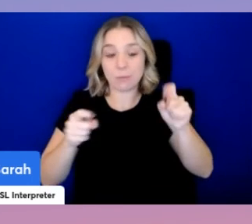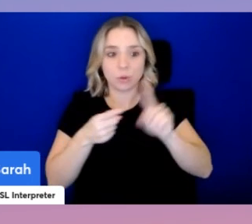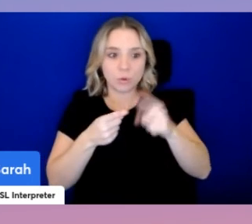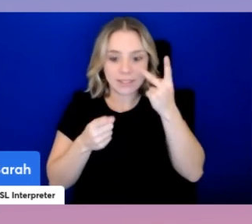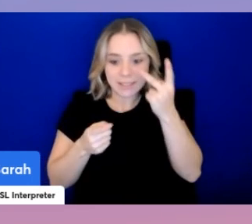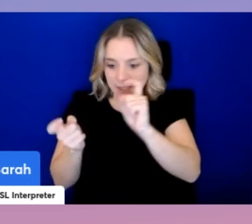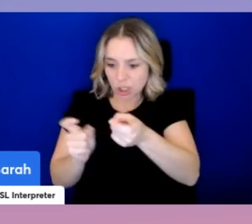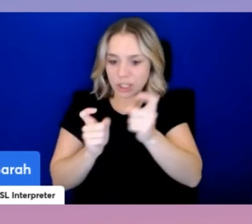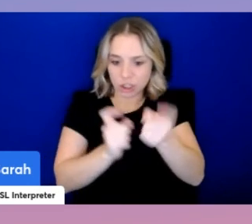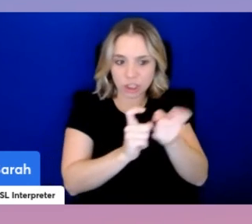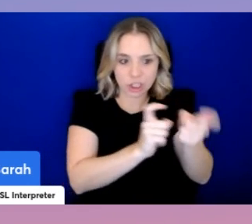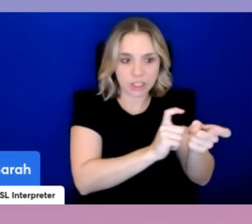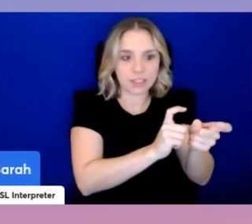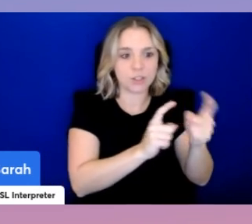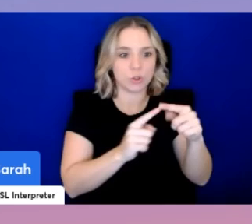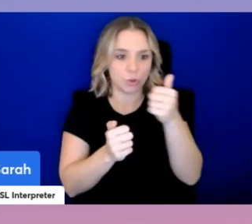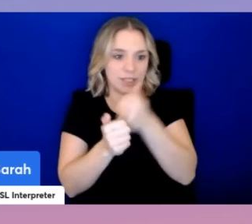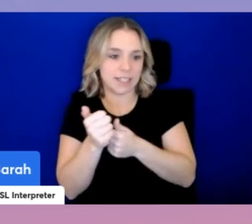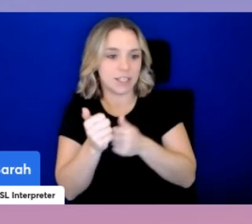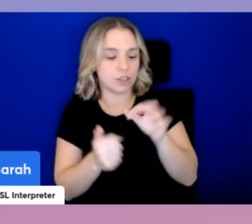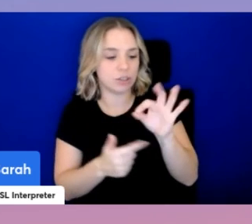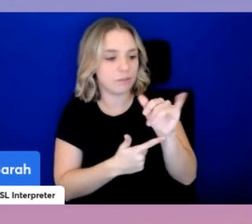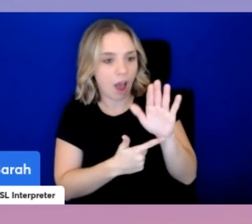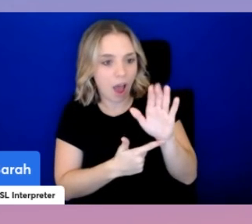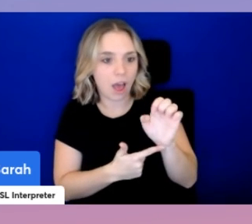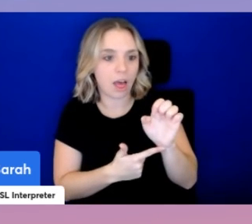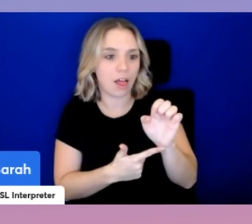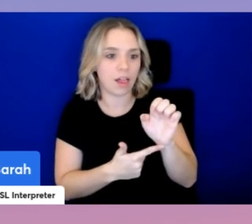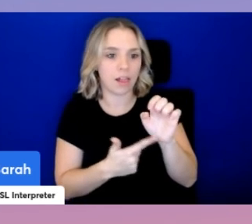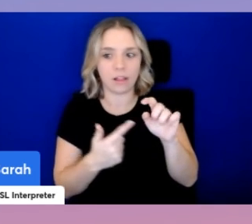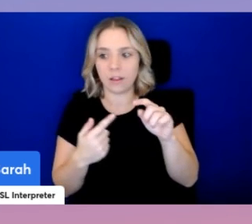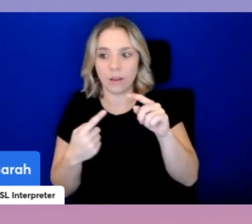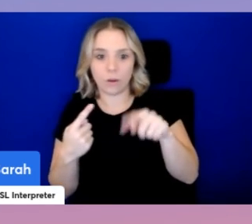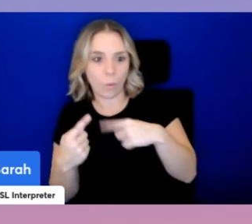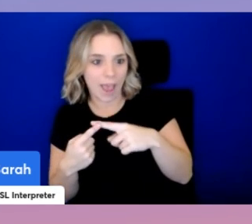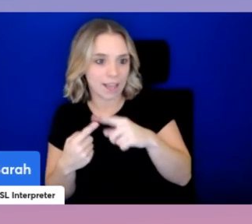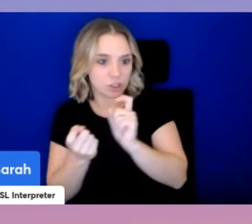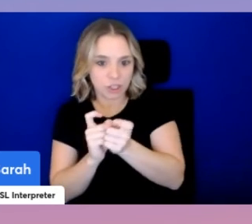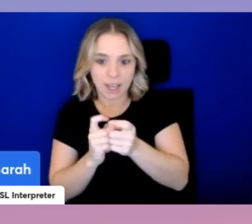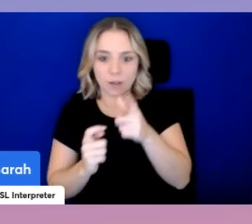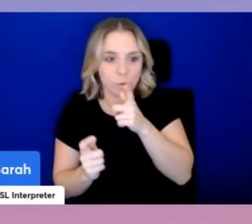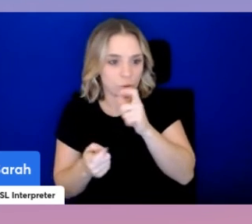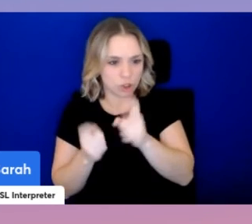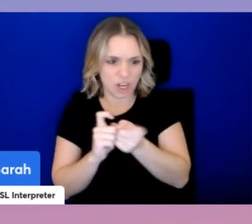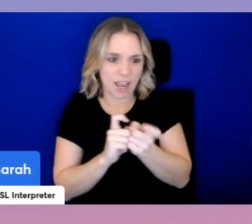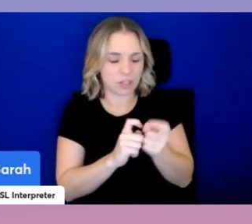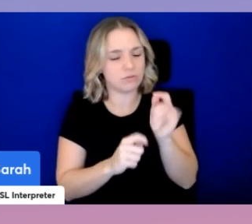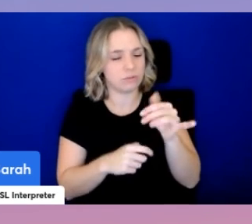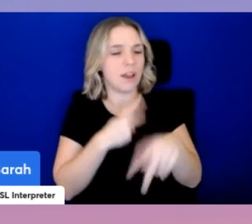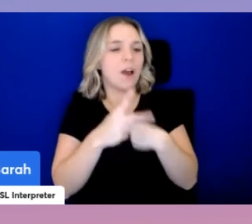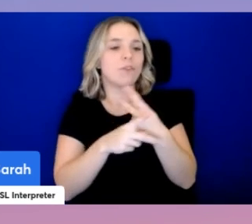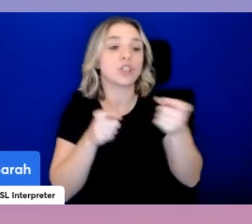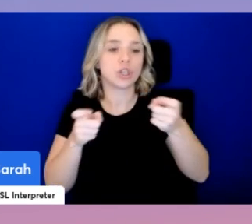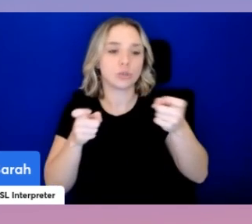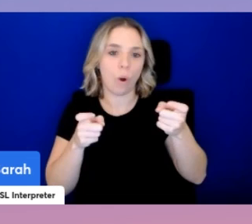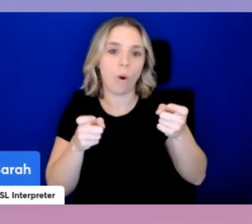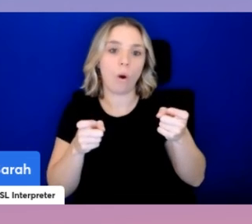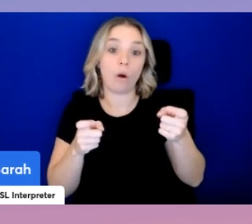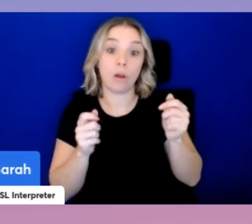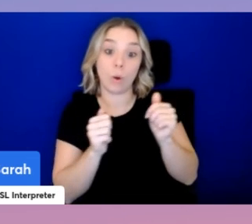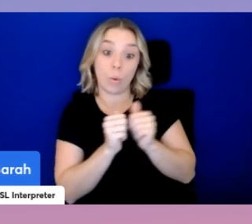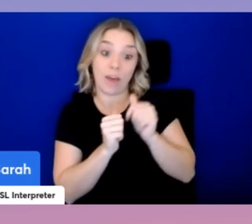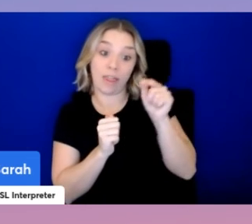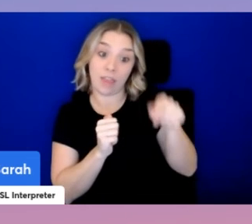that were made to a particular file or files, when and who made those changes. With this combination, everything as code and